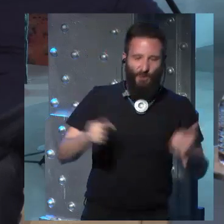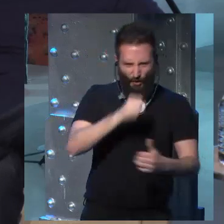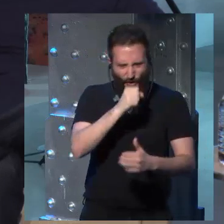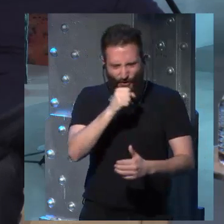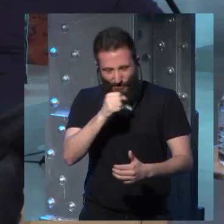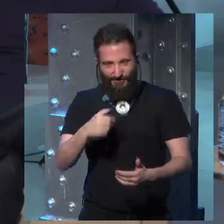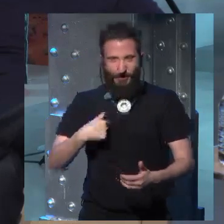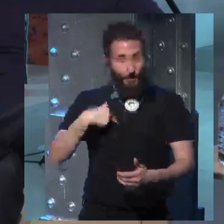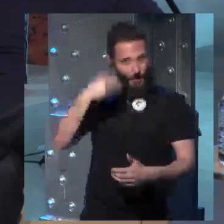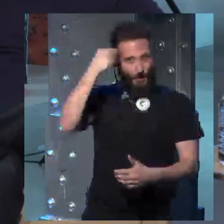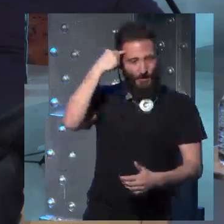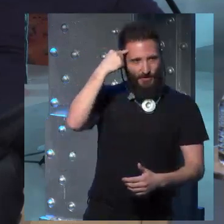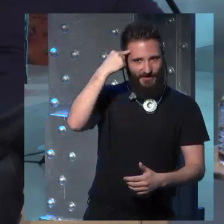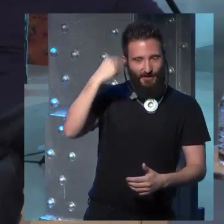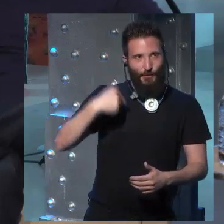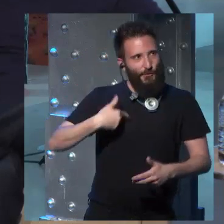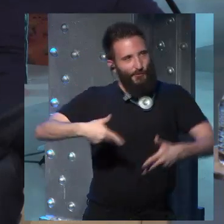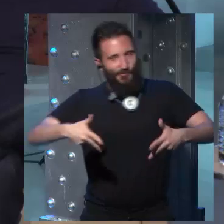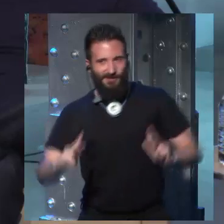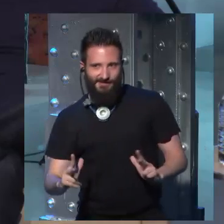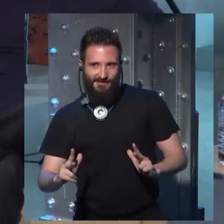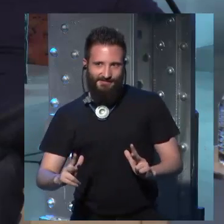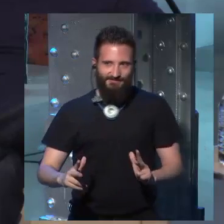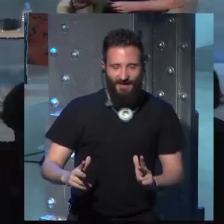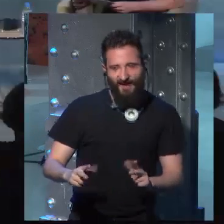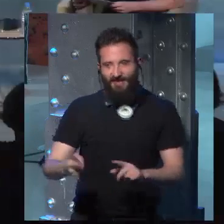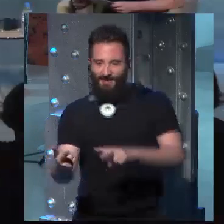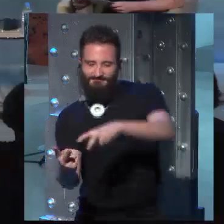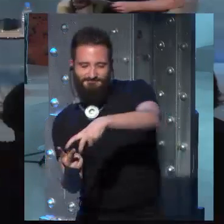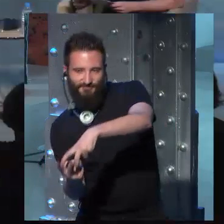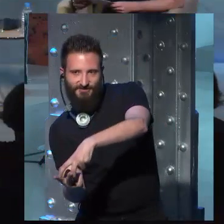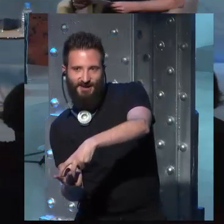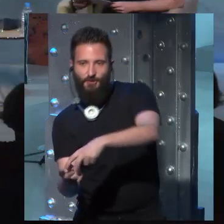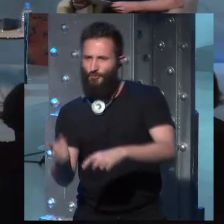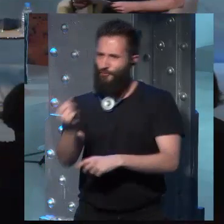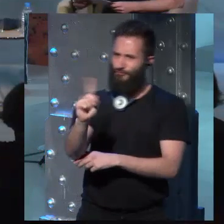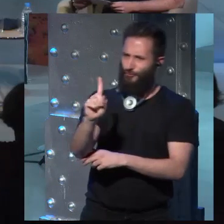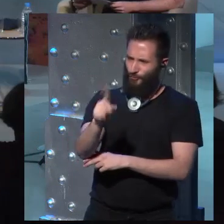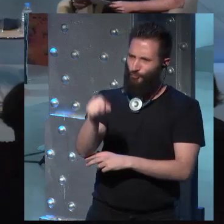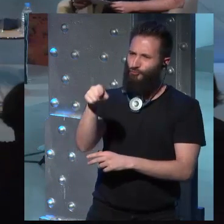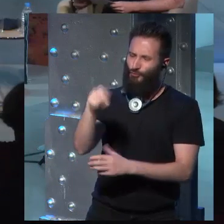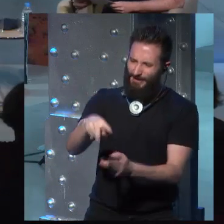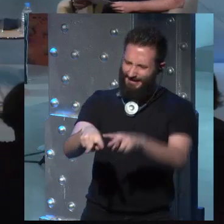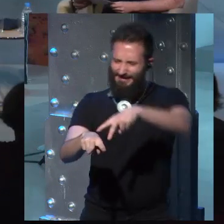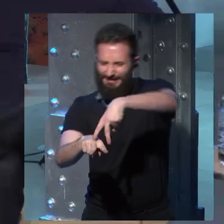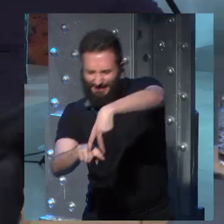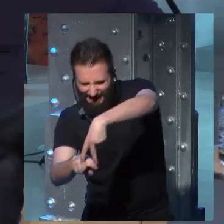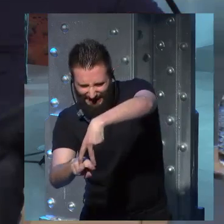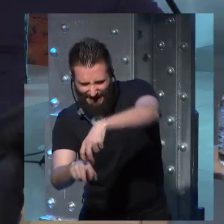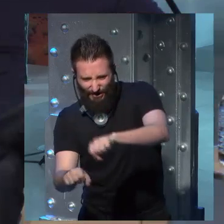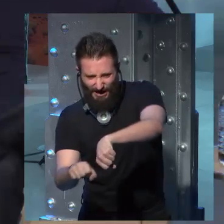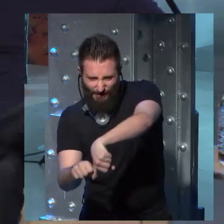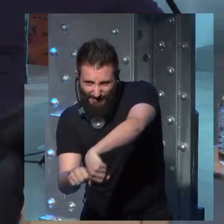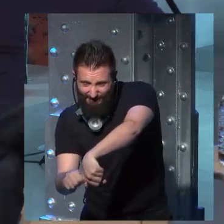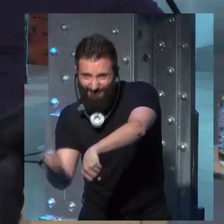oh, and I'm probably sitting, really like sitting totally up. He said, no, I think you're like this with your head down over